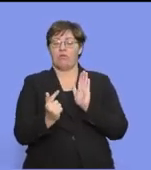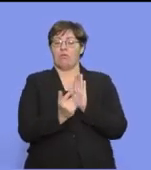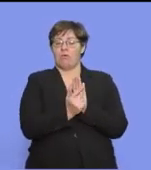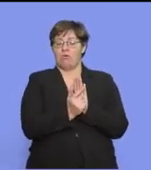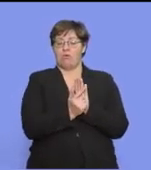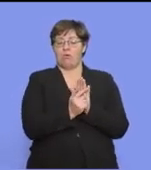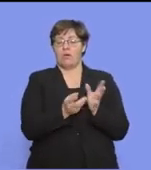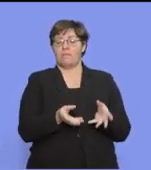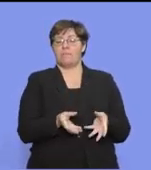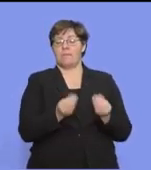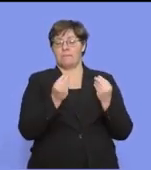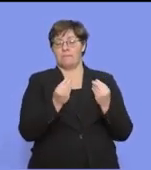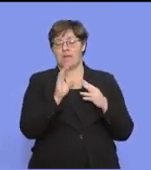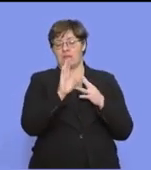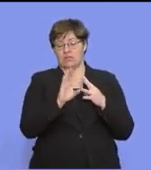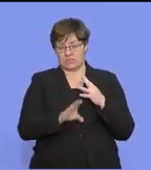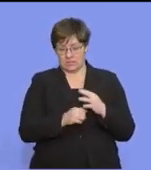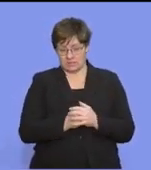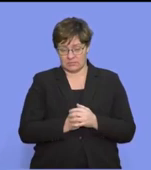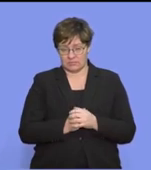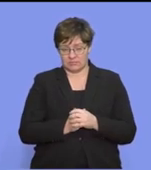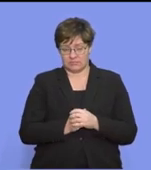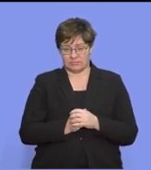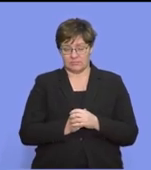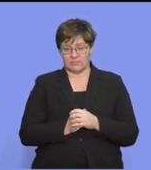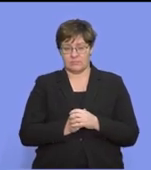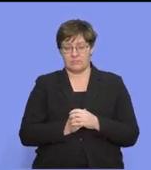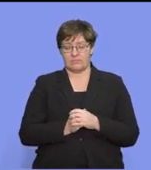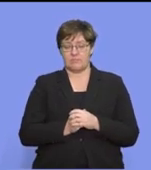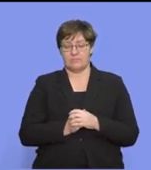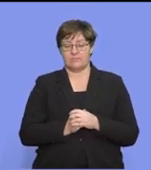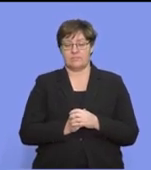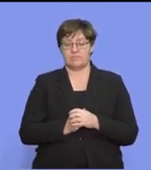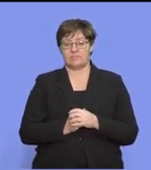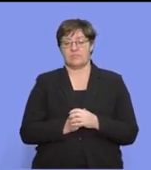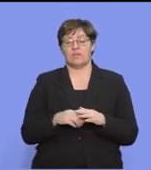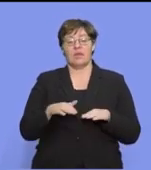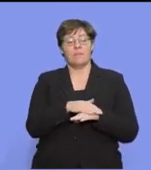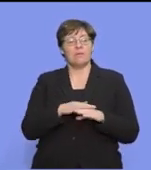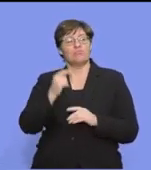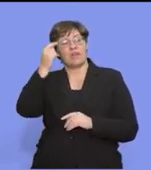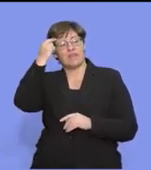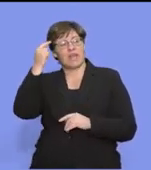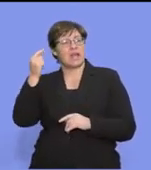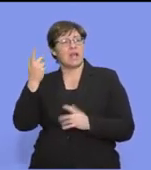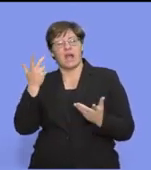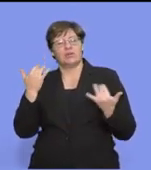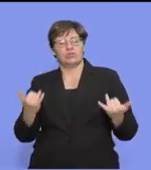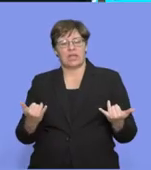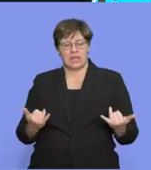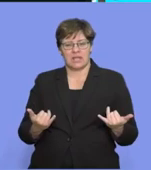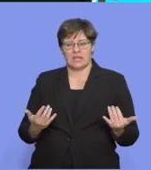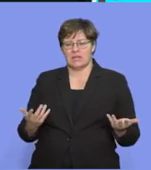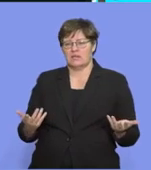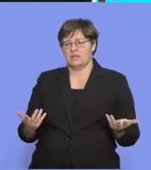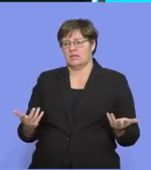of acquired characteristics, inheritance of acquired characteristics. Okay, so basically, and if you think of anything today,